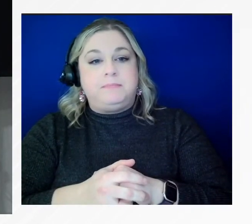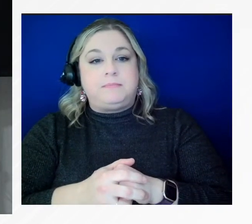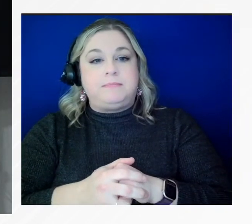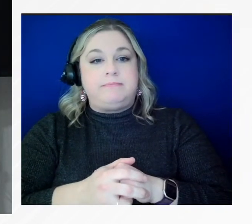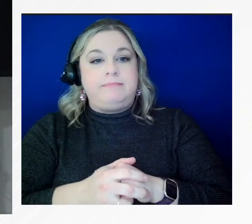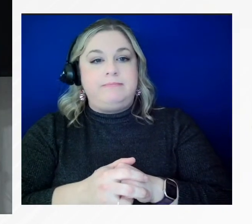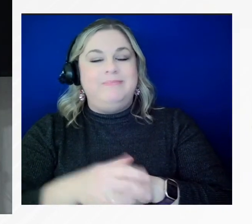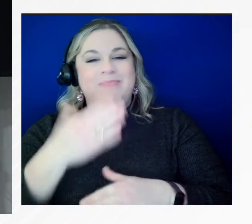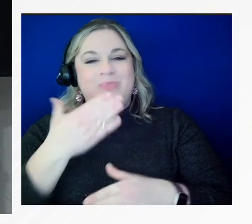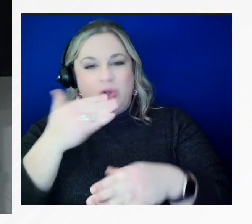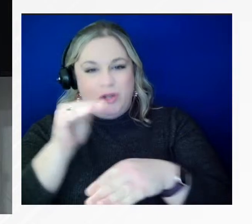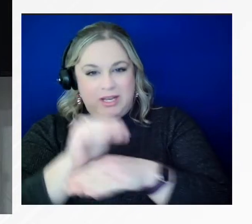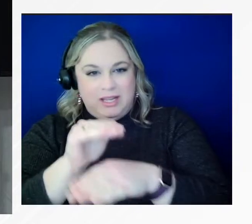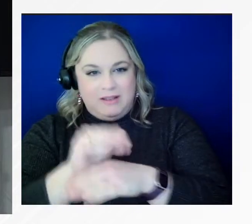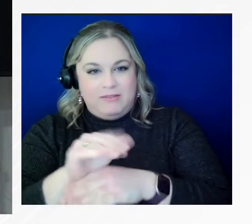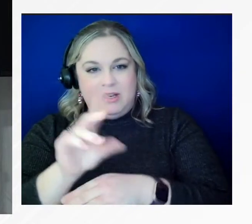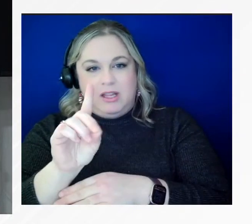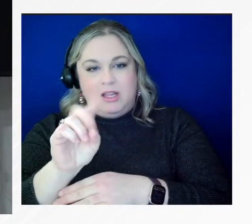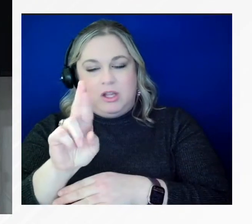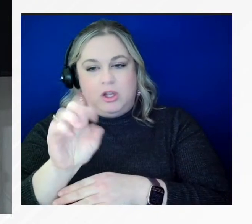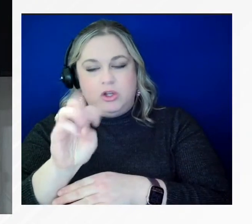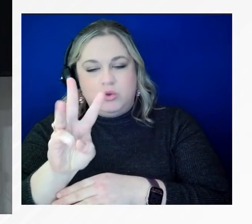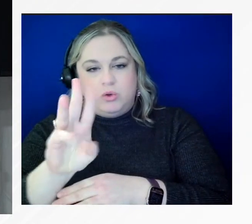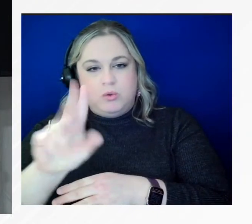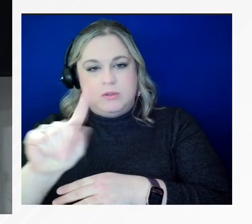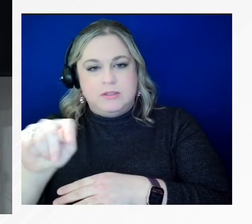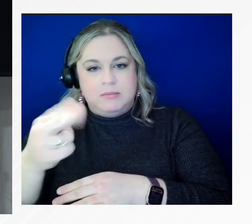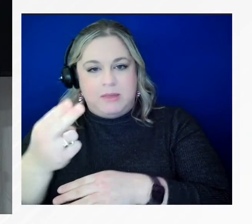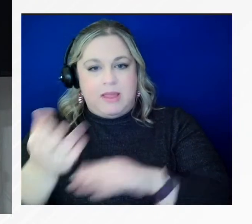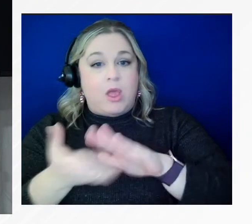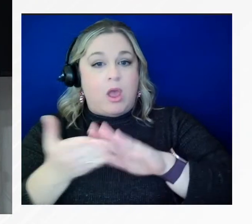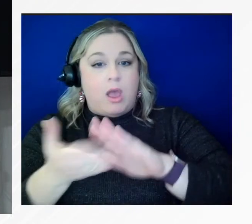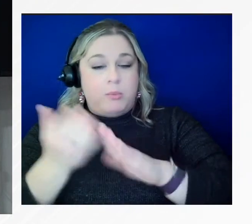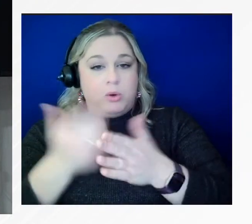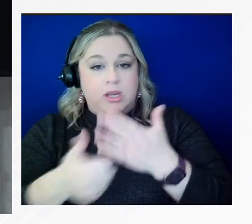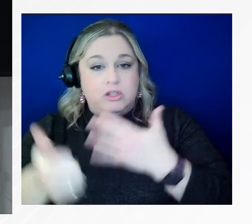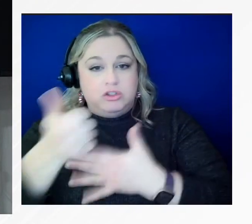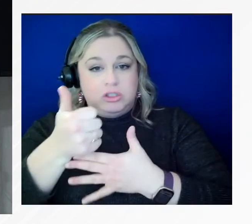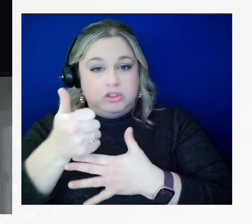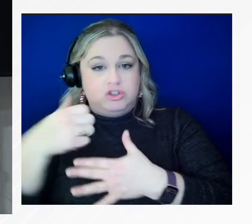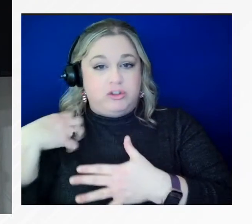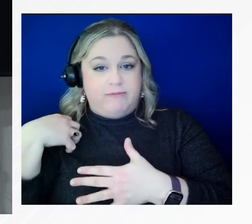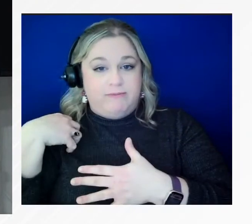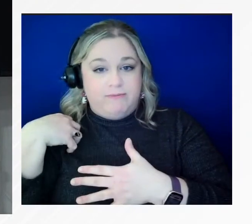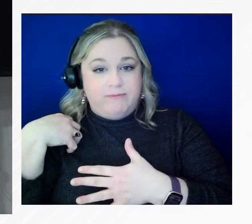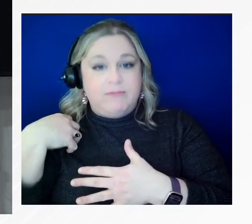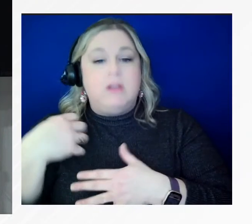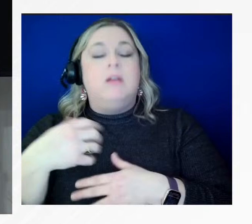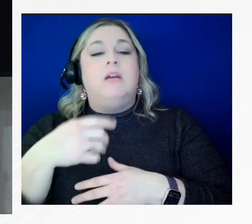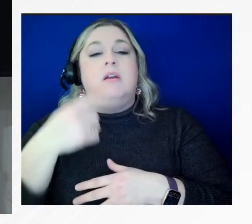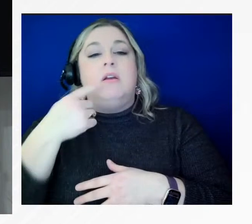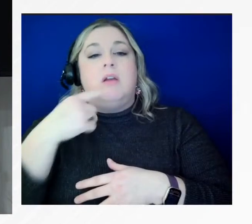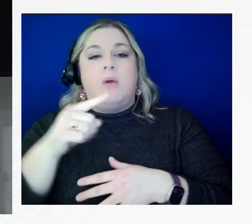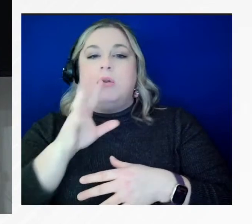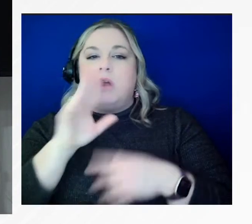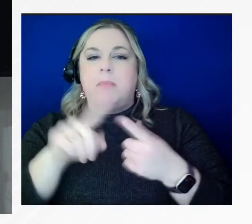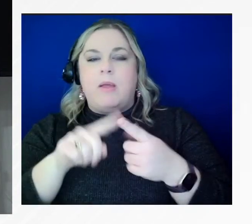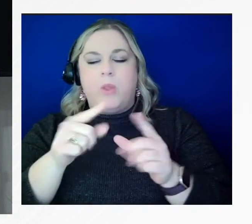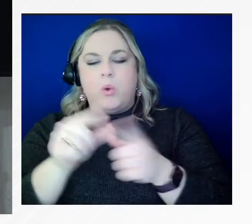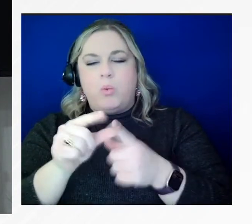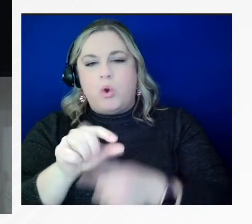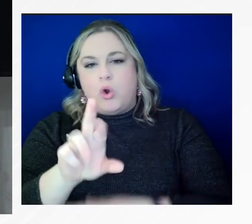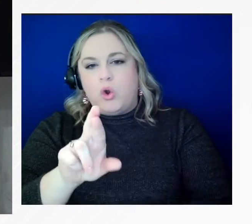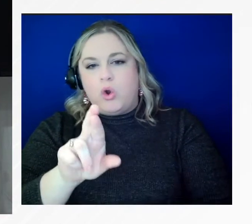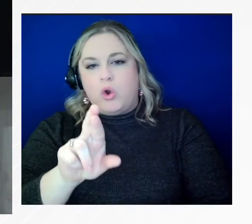Good evening, Drew Smith, Operations Section Chief for the Franklin Fire. First, I'd like to talk about the word risk and the risk that we have